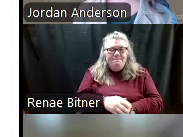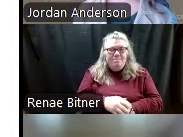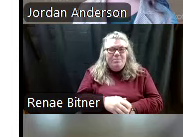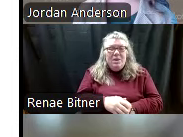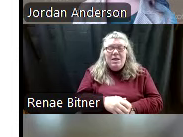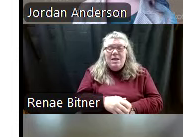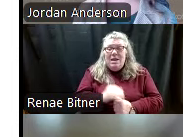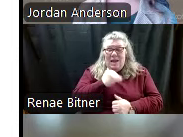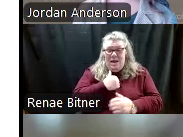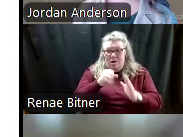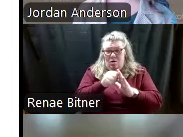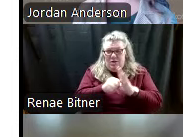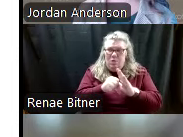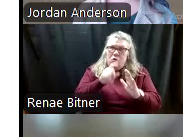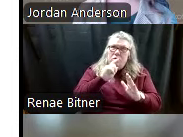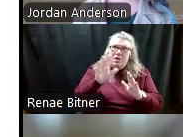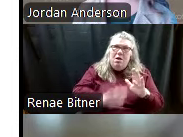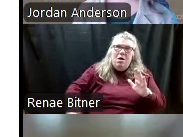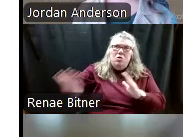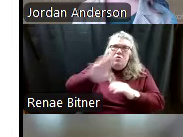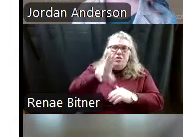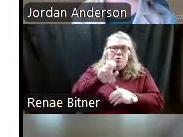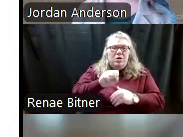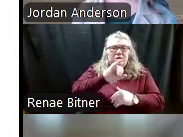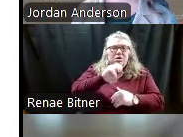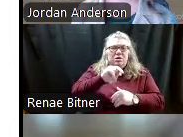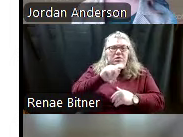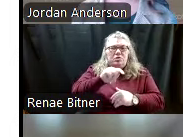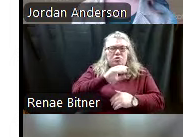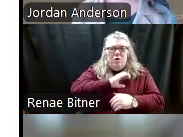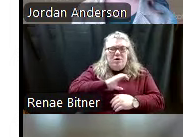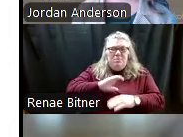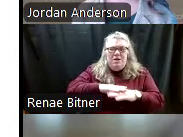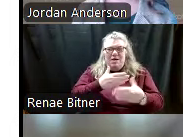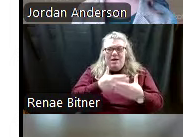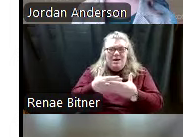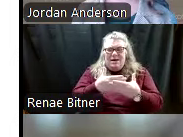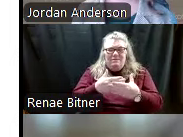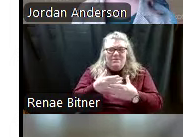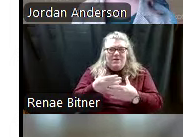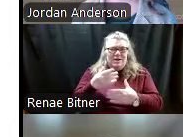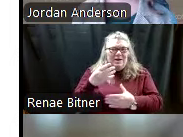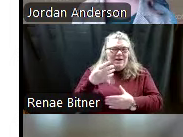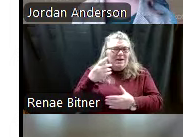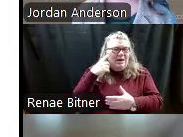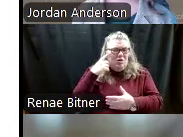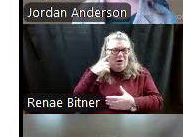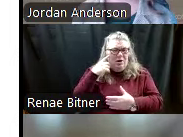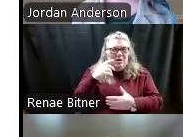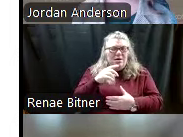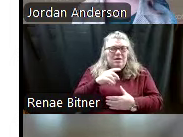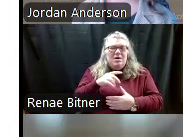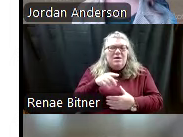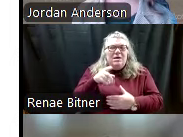In our state, well, nationally, the Joint Committee on Infant Hearing, the JCIH, following their best